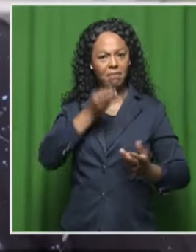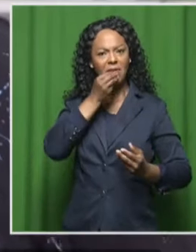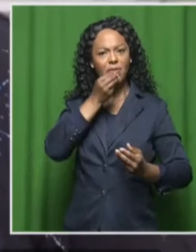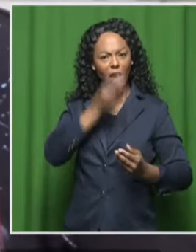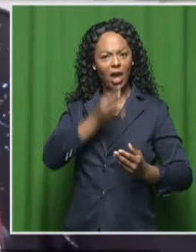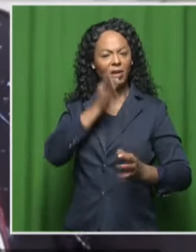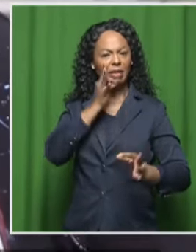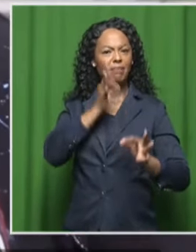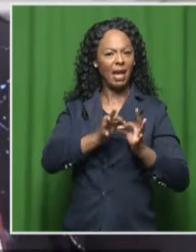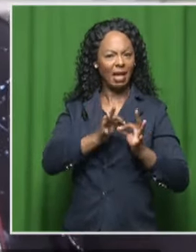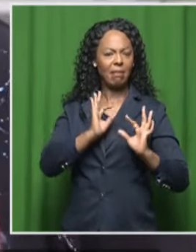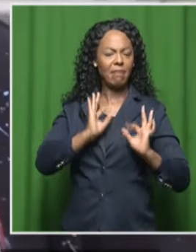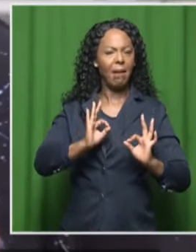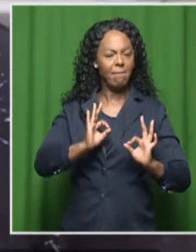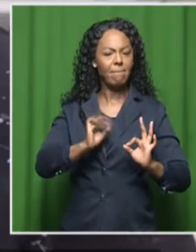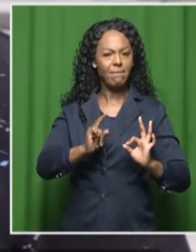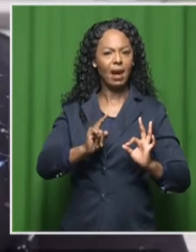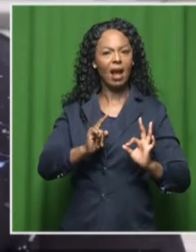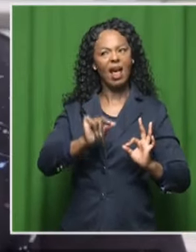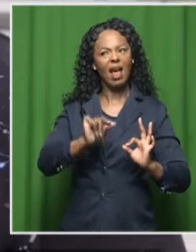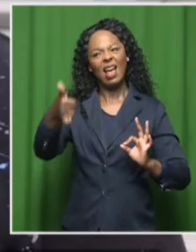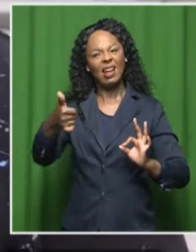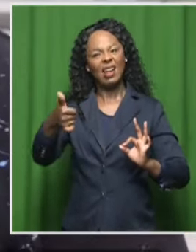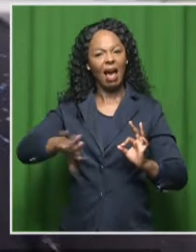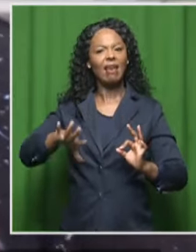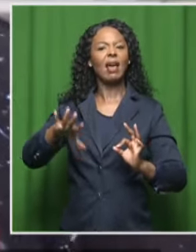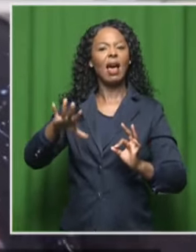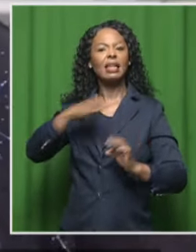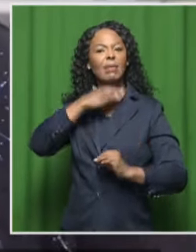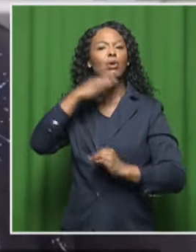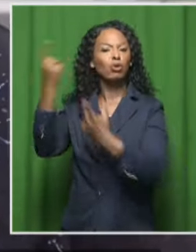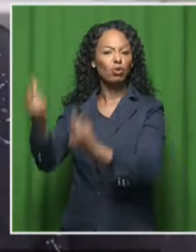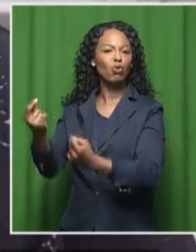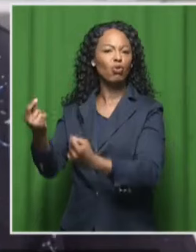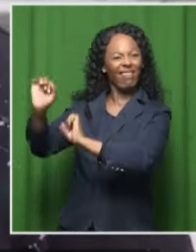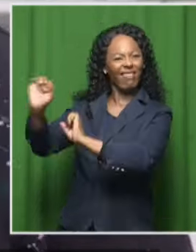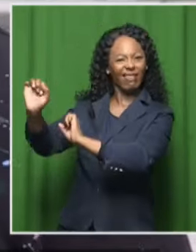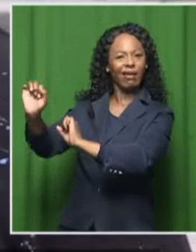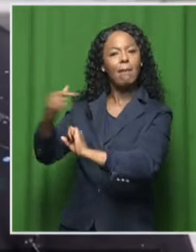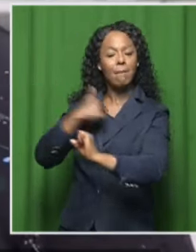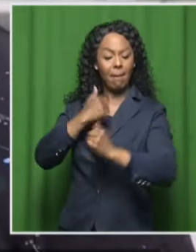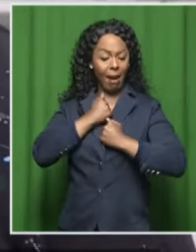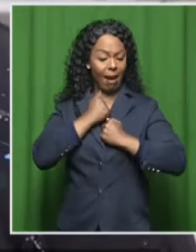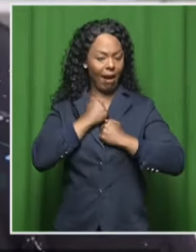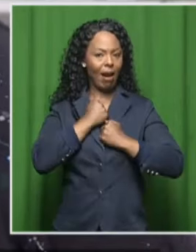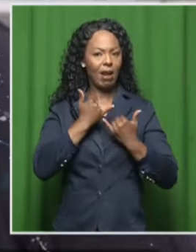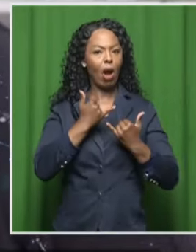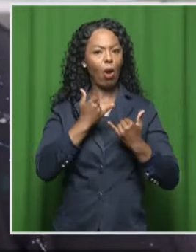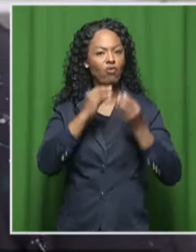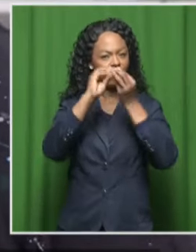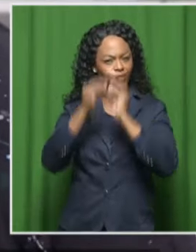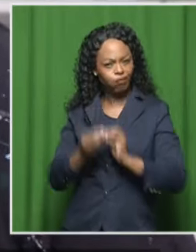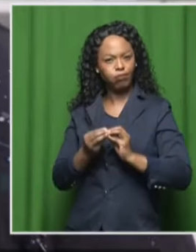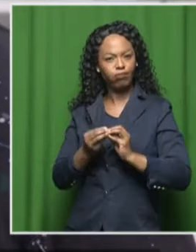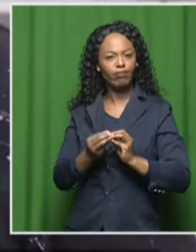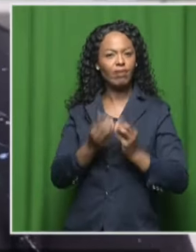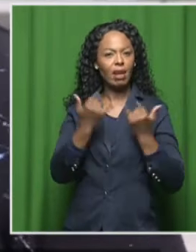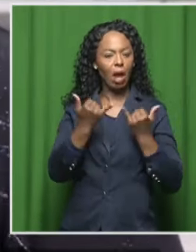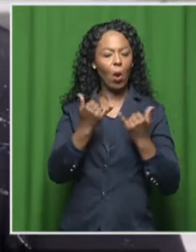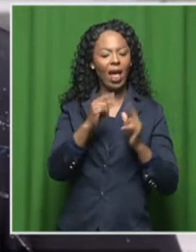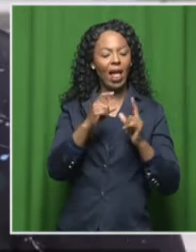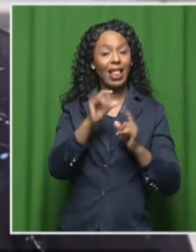Skumbala's art than the ones other AmaNdebele are doing. They are standard. Mine, it's more of a 3D, and I'm